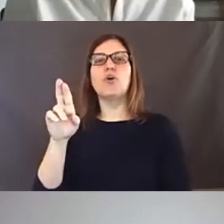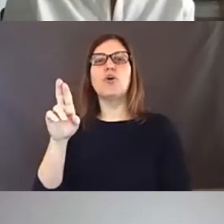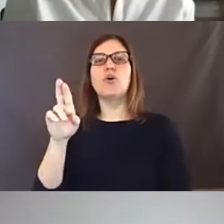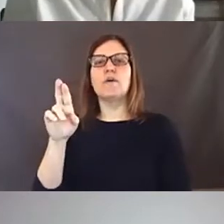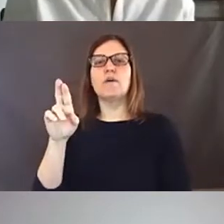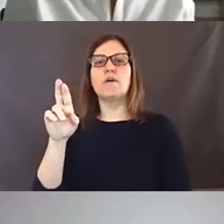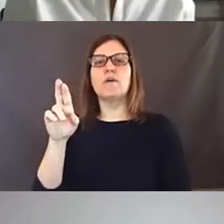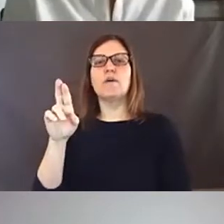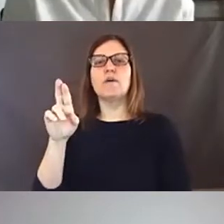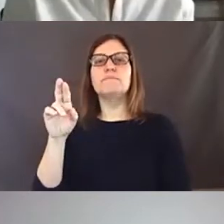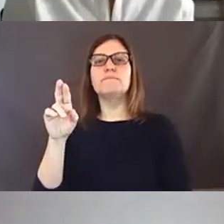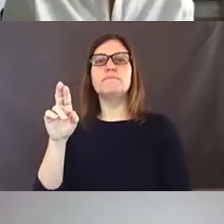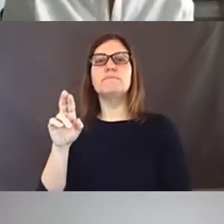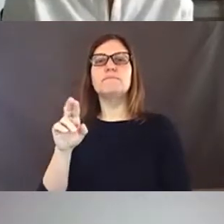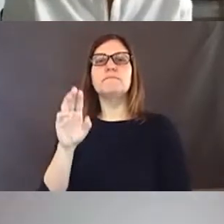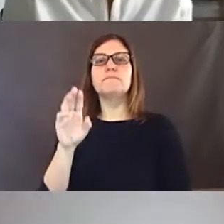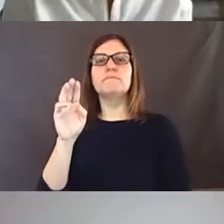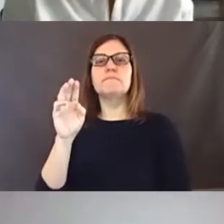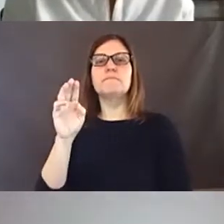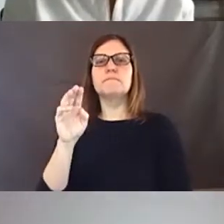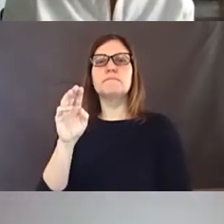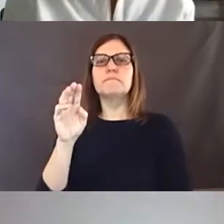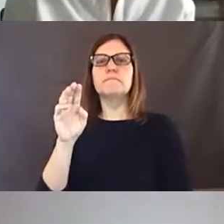you. Ms. Strasburger.